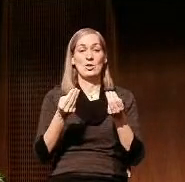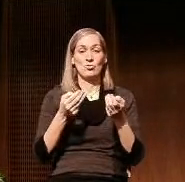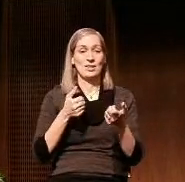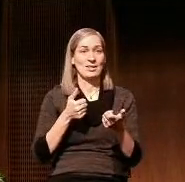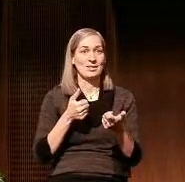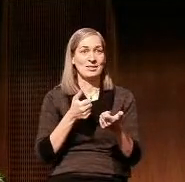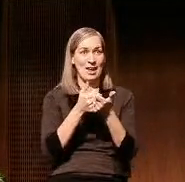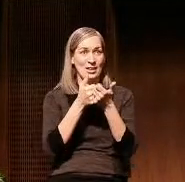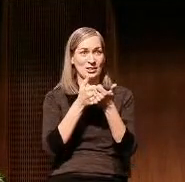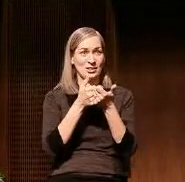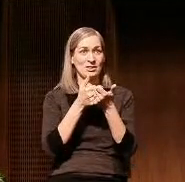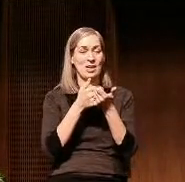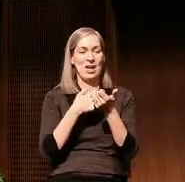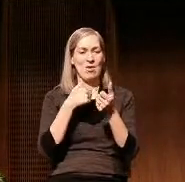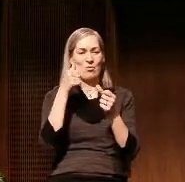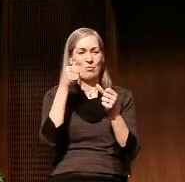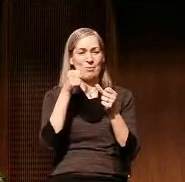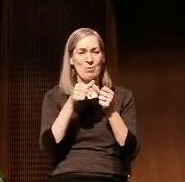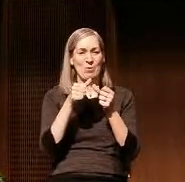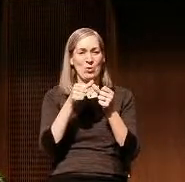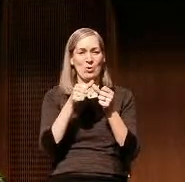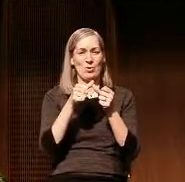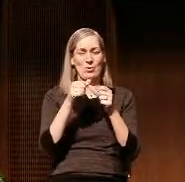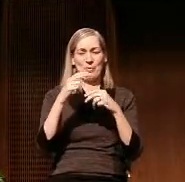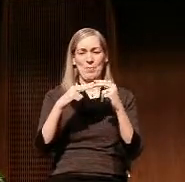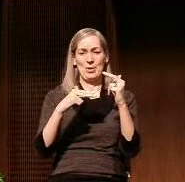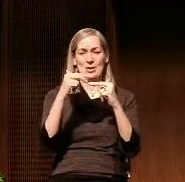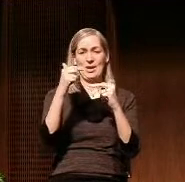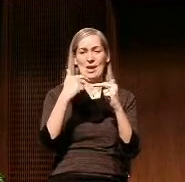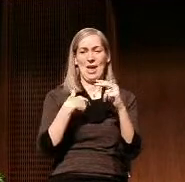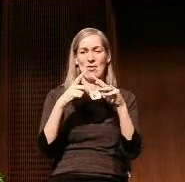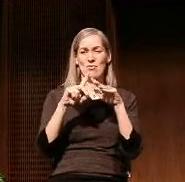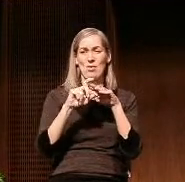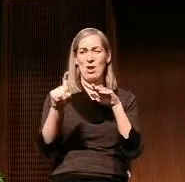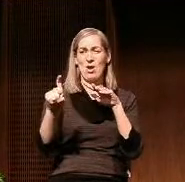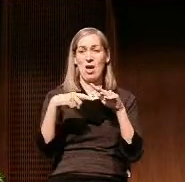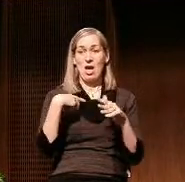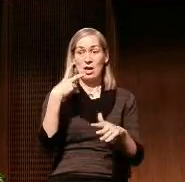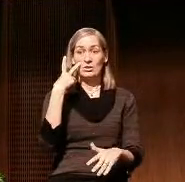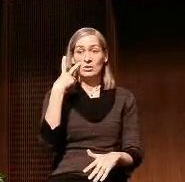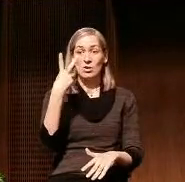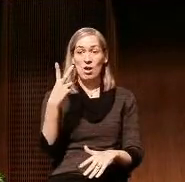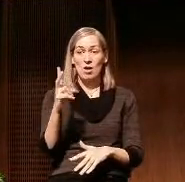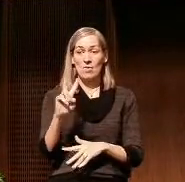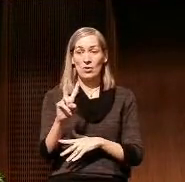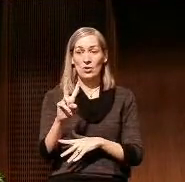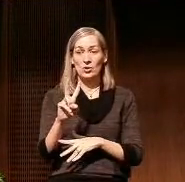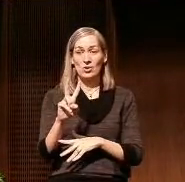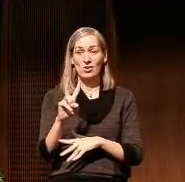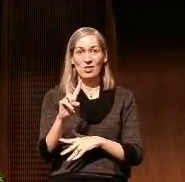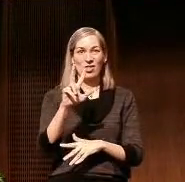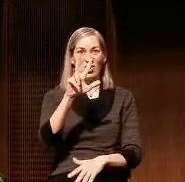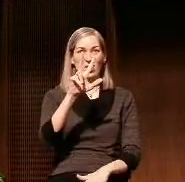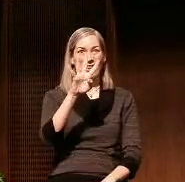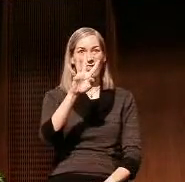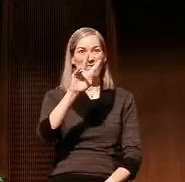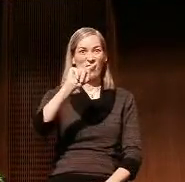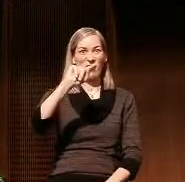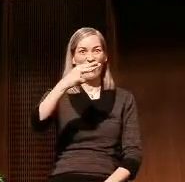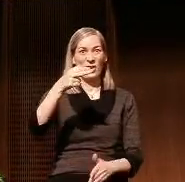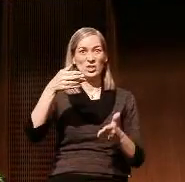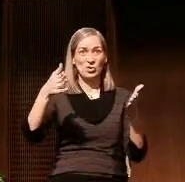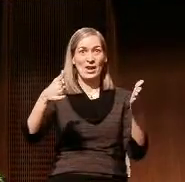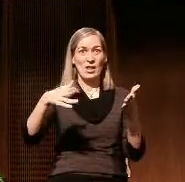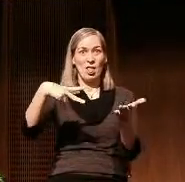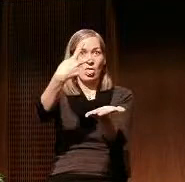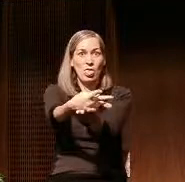I remember running out of the building and seeing Virgil laying in the middle of 34th Street after he had been